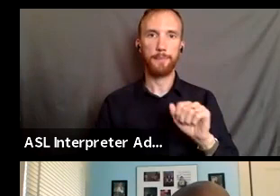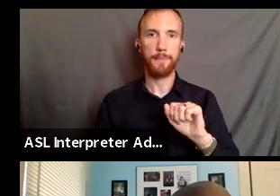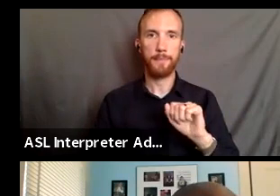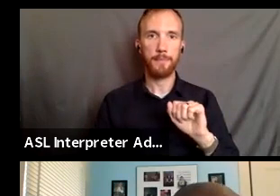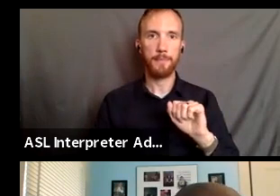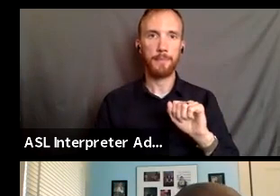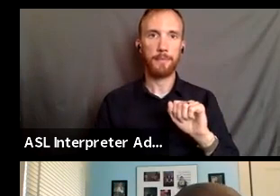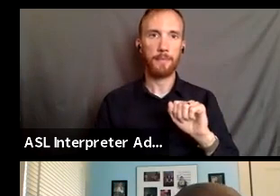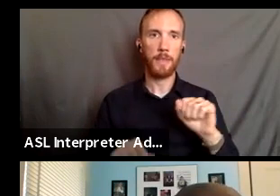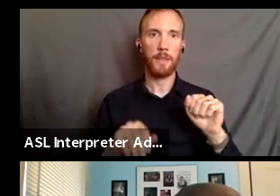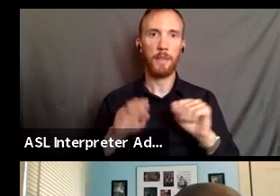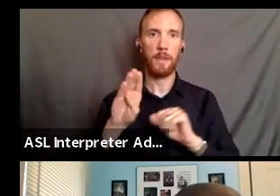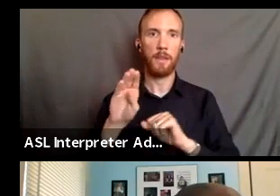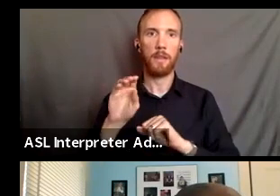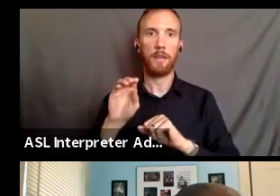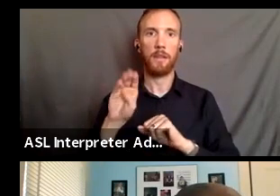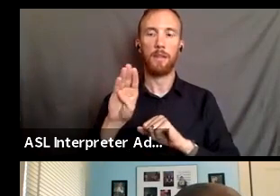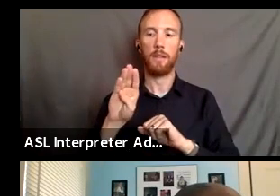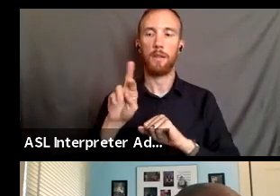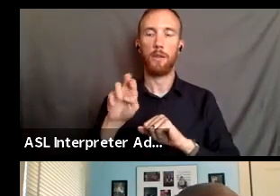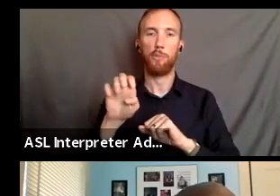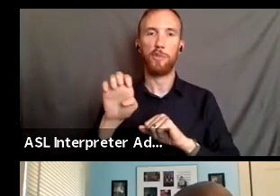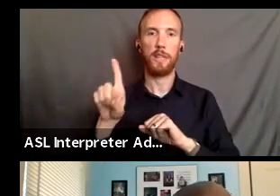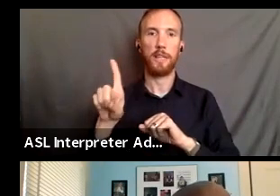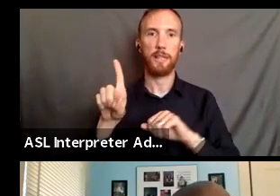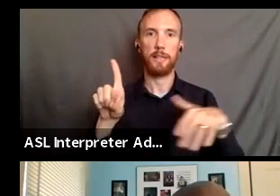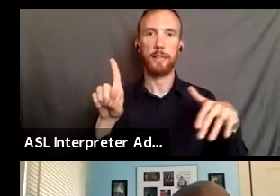remember ted breeland yes